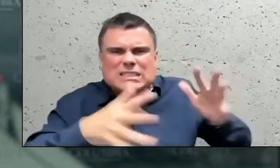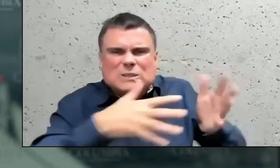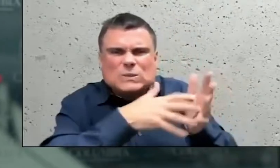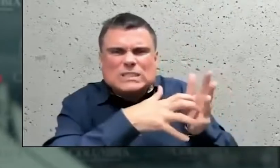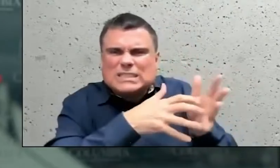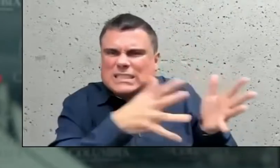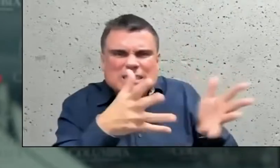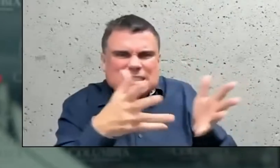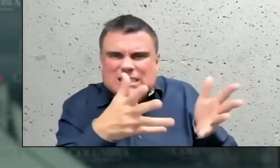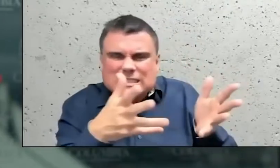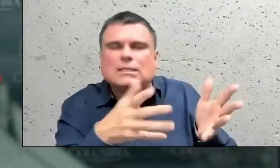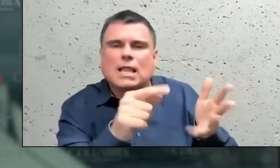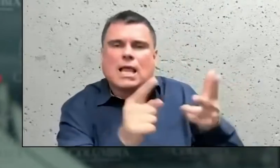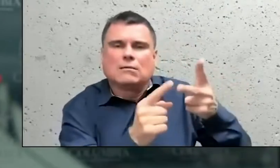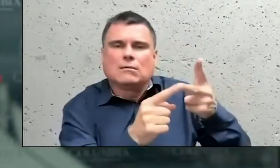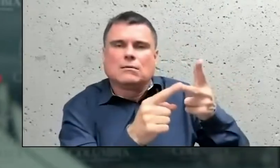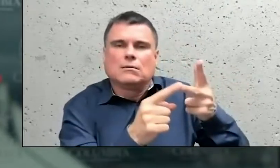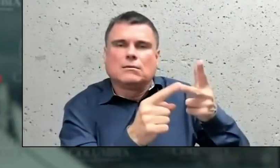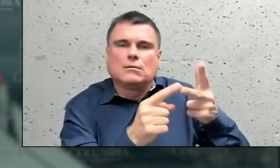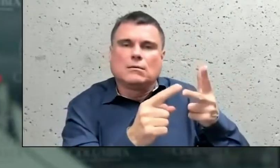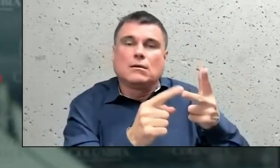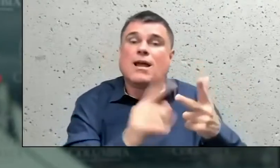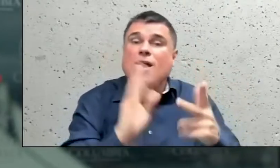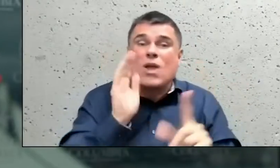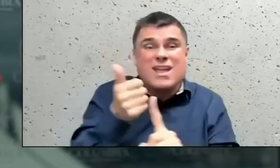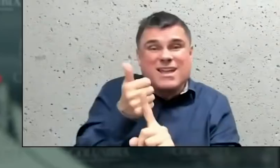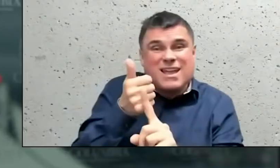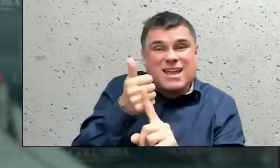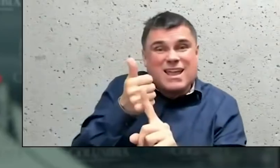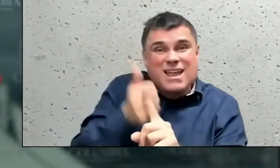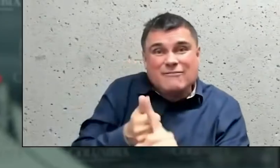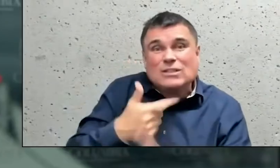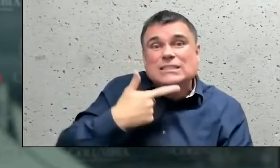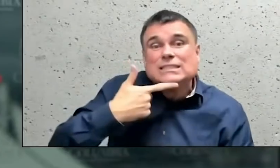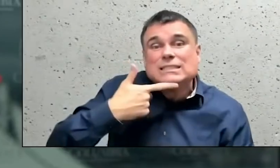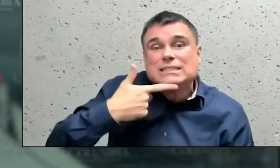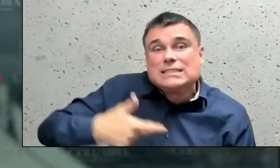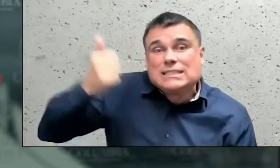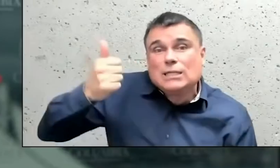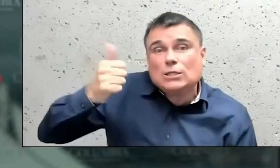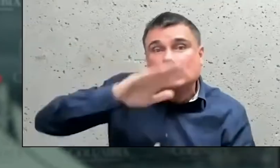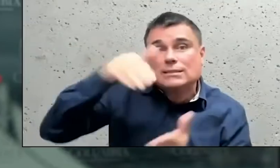now had its booster dose clinic. So that's